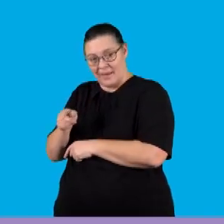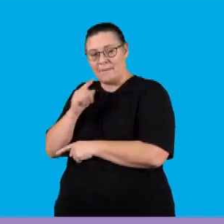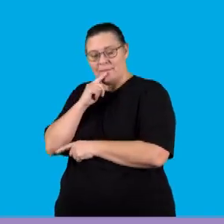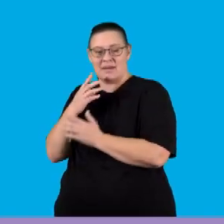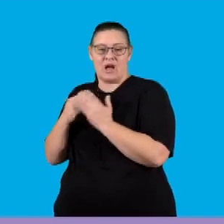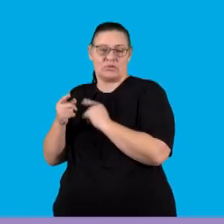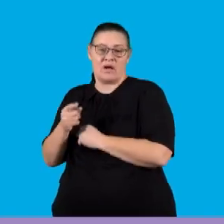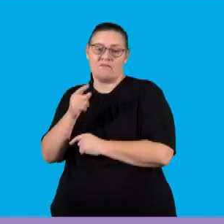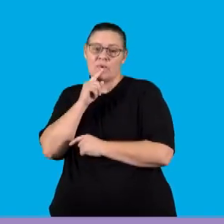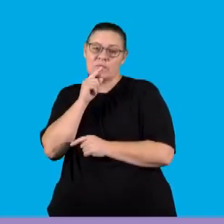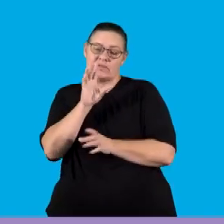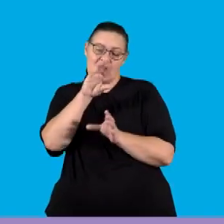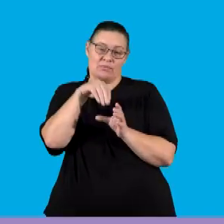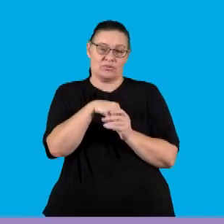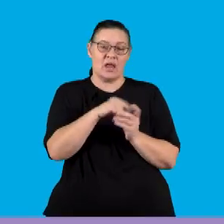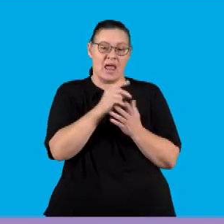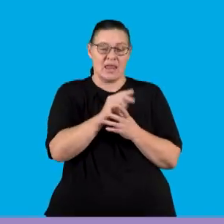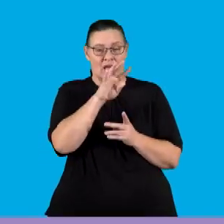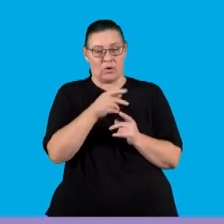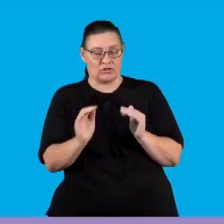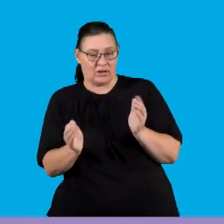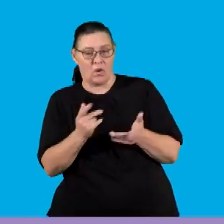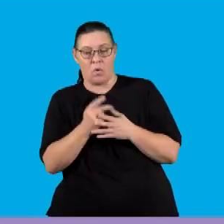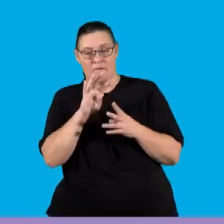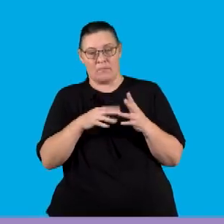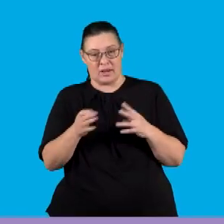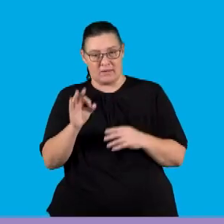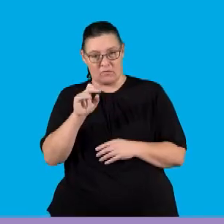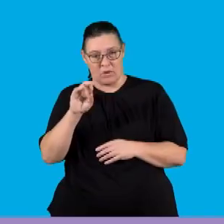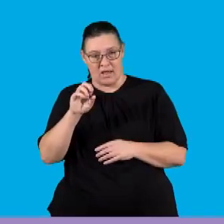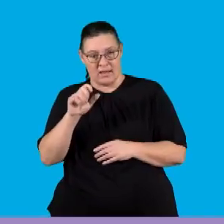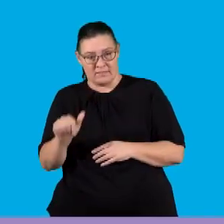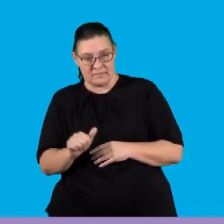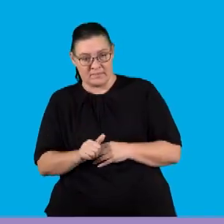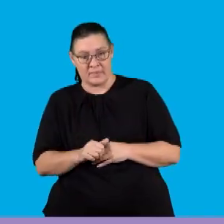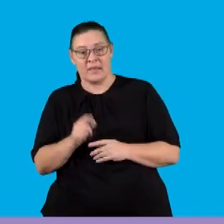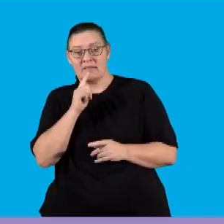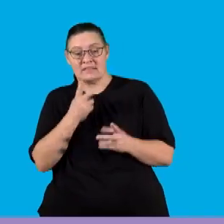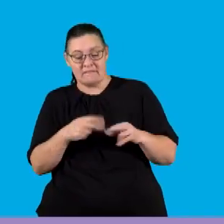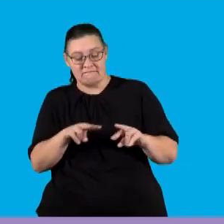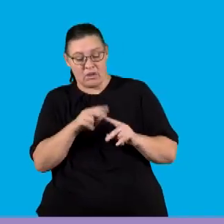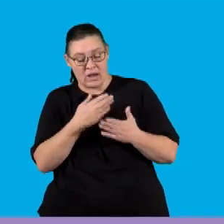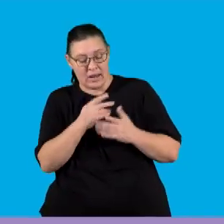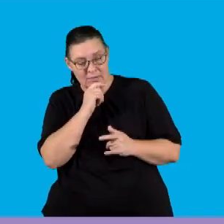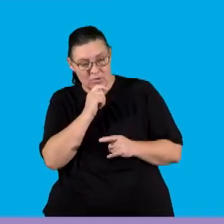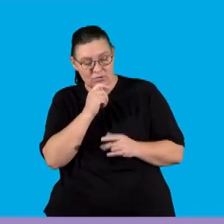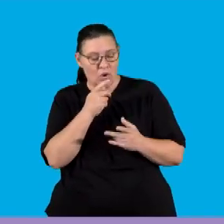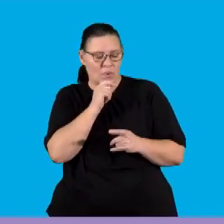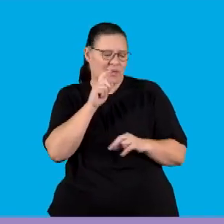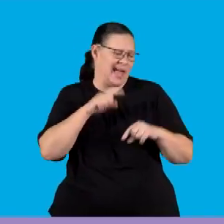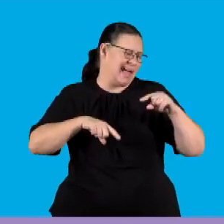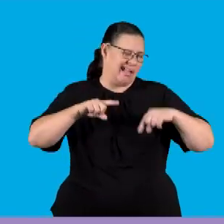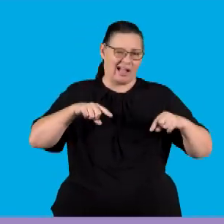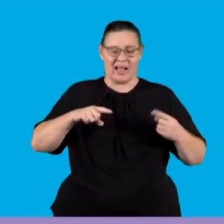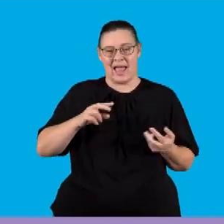answer, from using a certain input value in an equation or a formula. This value can be represented using